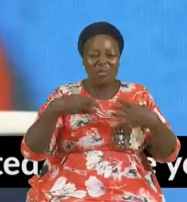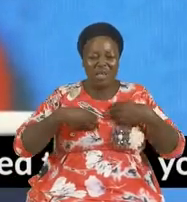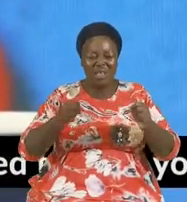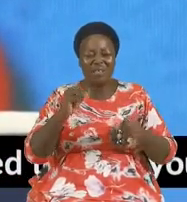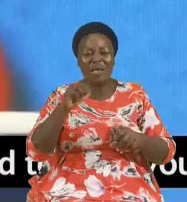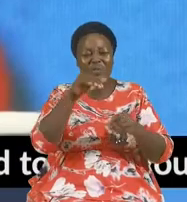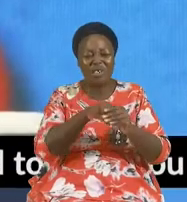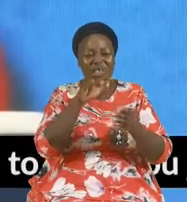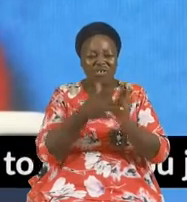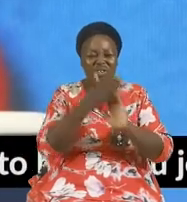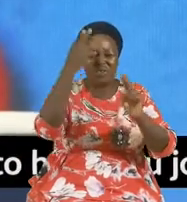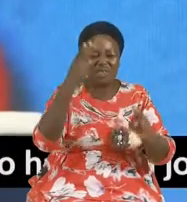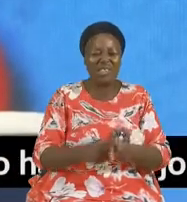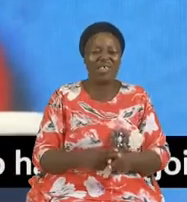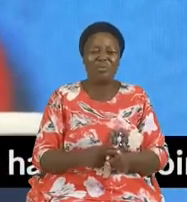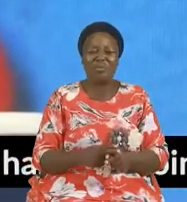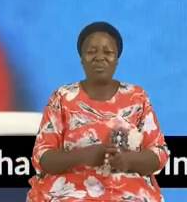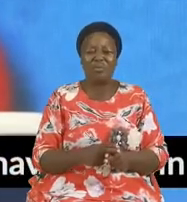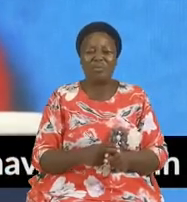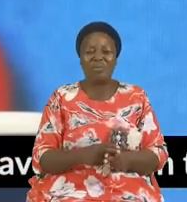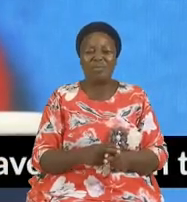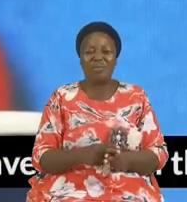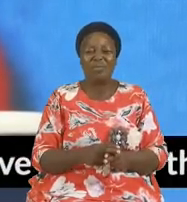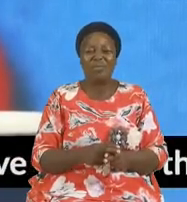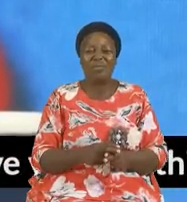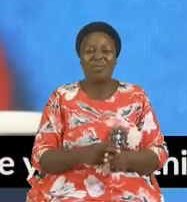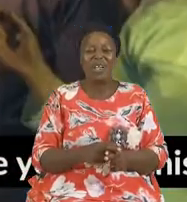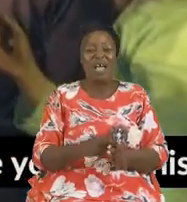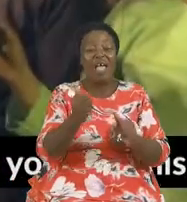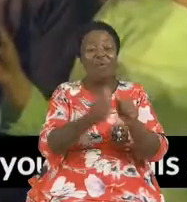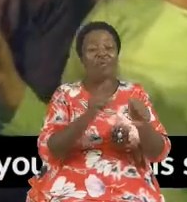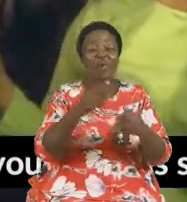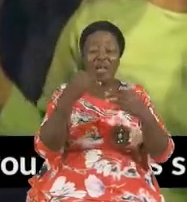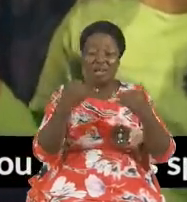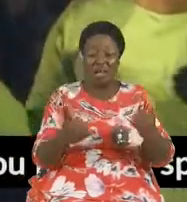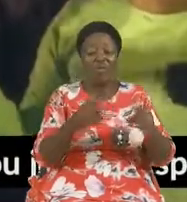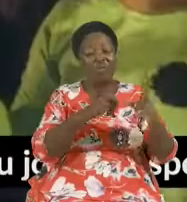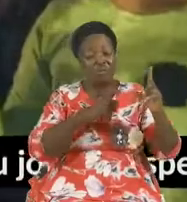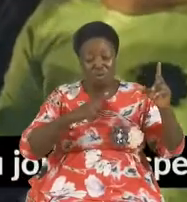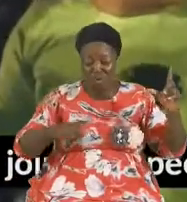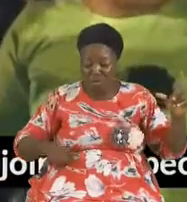hand shorter than the other, touch them, heal them in Jesus' name.